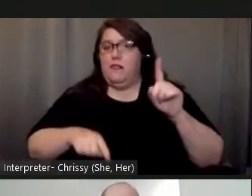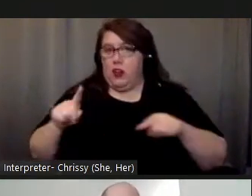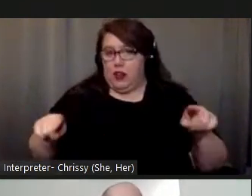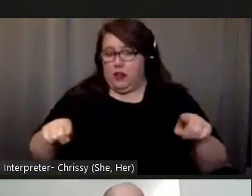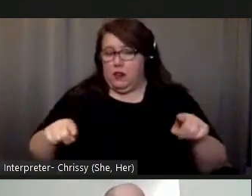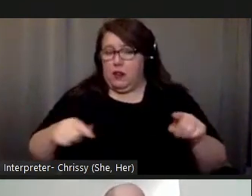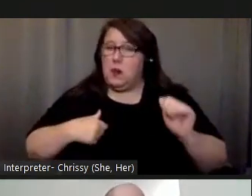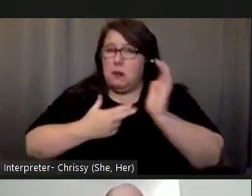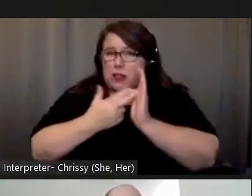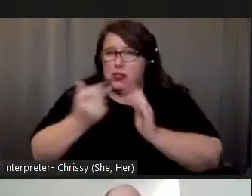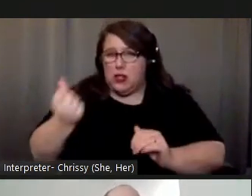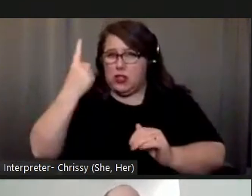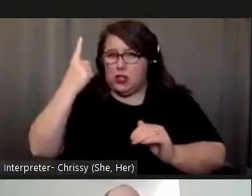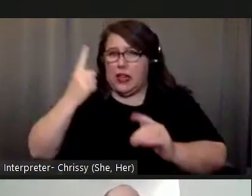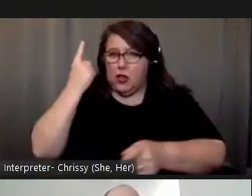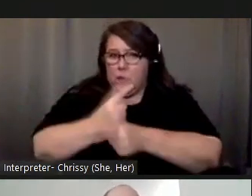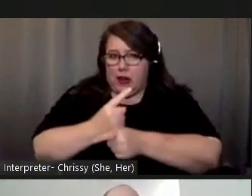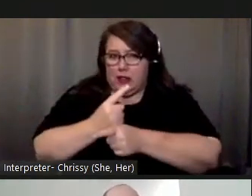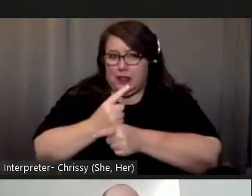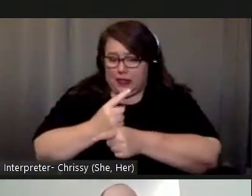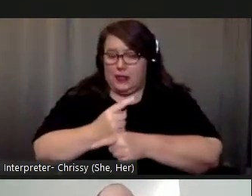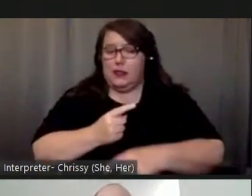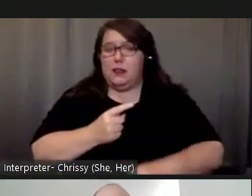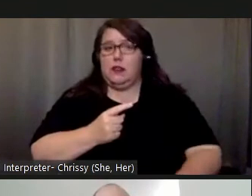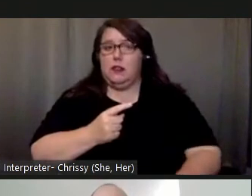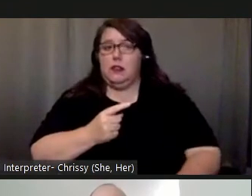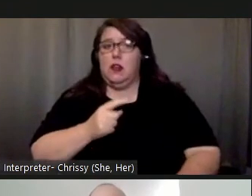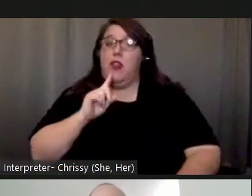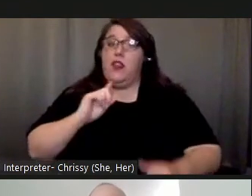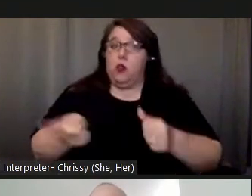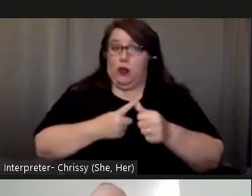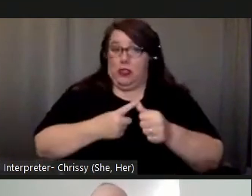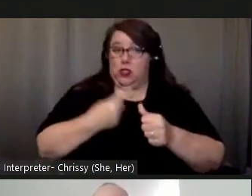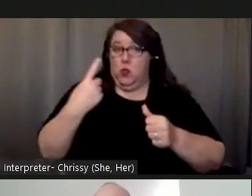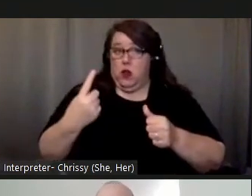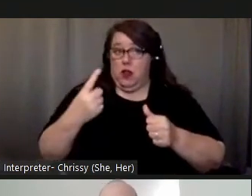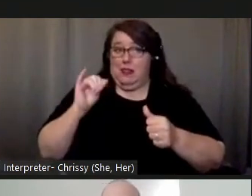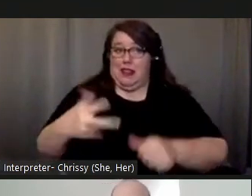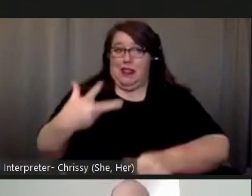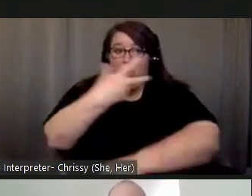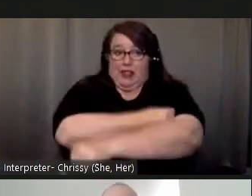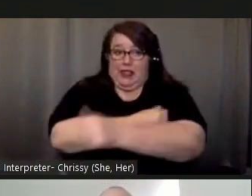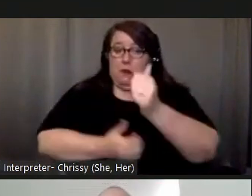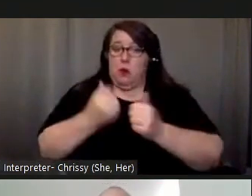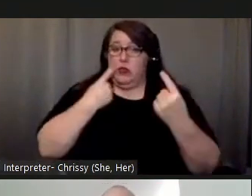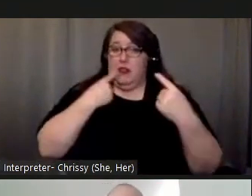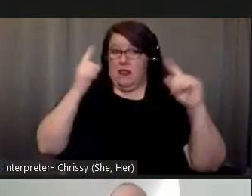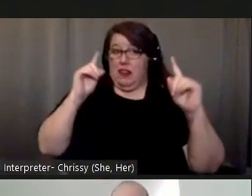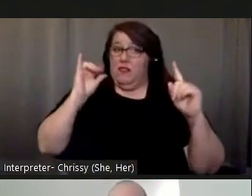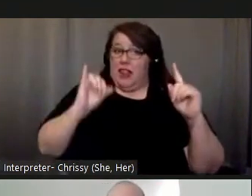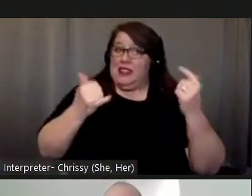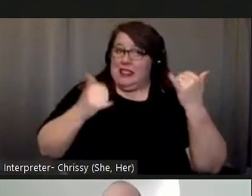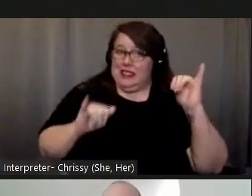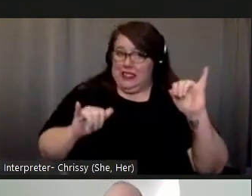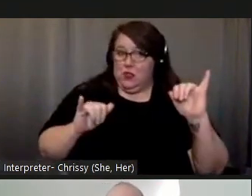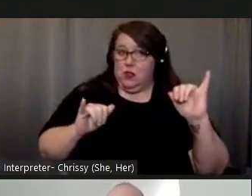is the dominant strain of the virus still the original one that the vaccine is the most effective against in